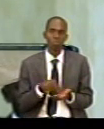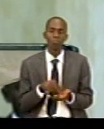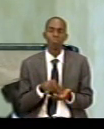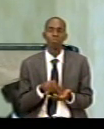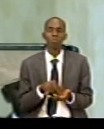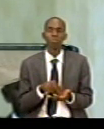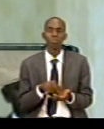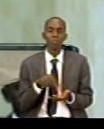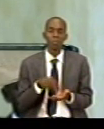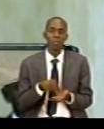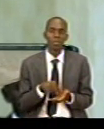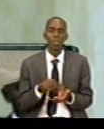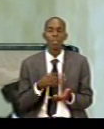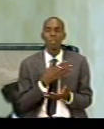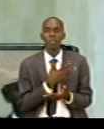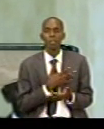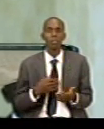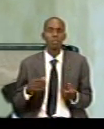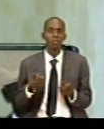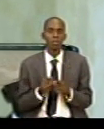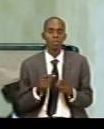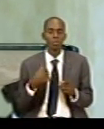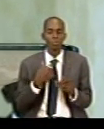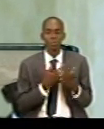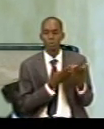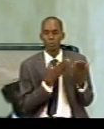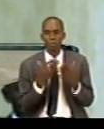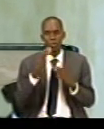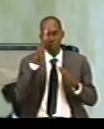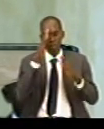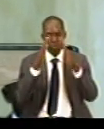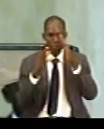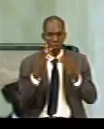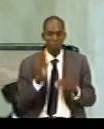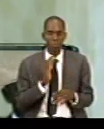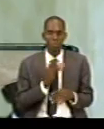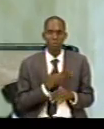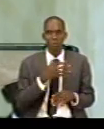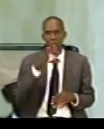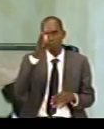we bring our General Superintendent's greeting unto you.